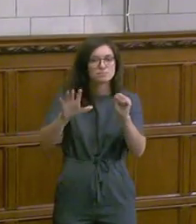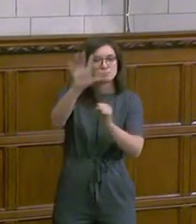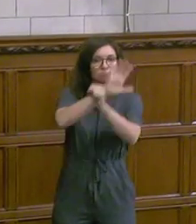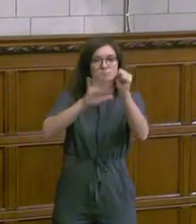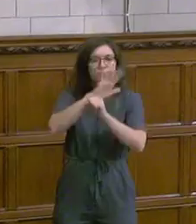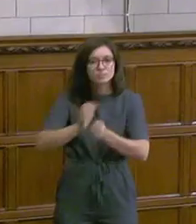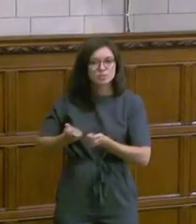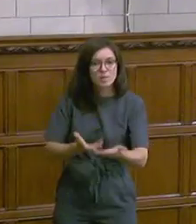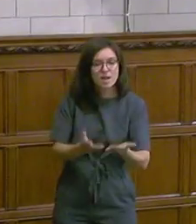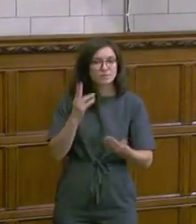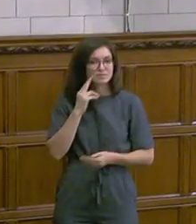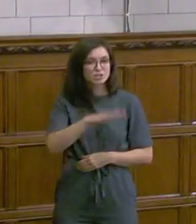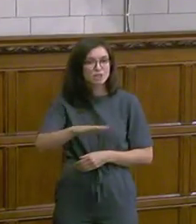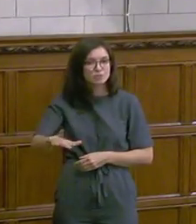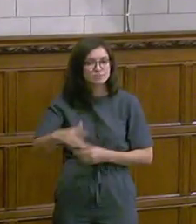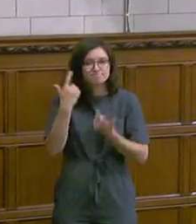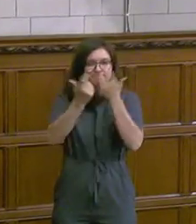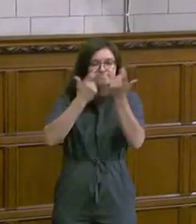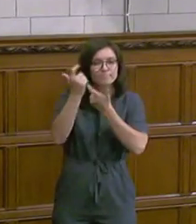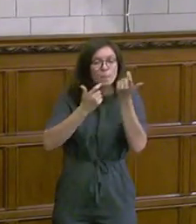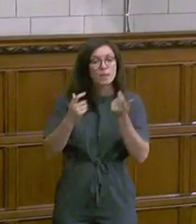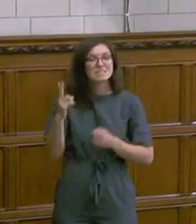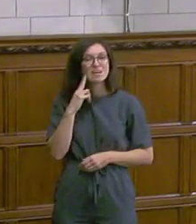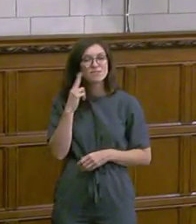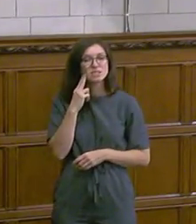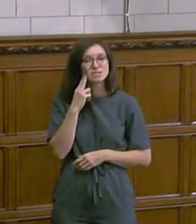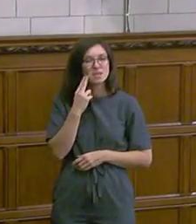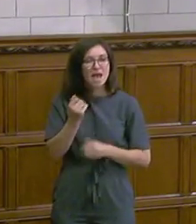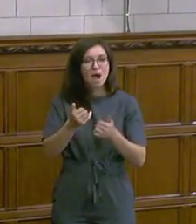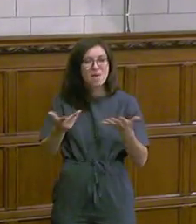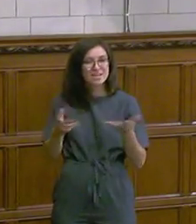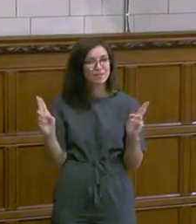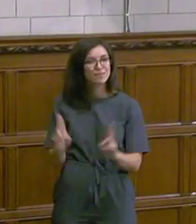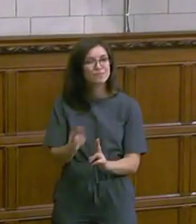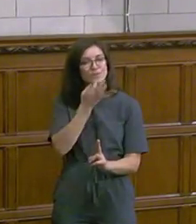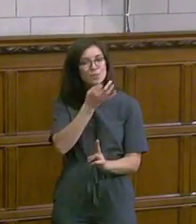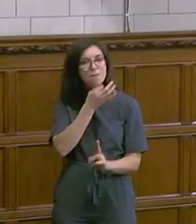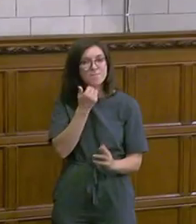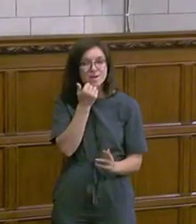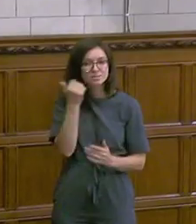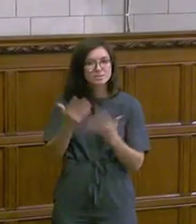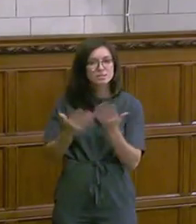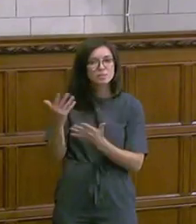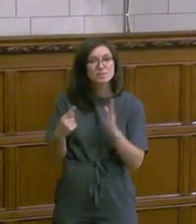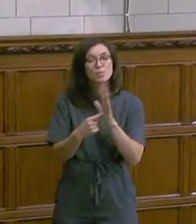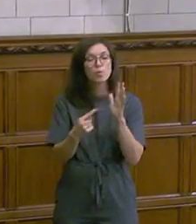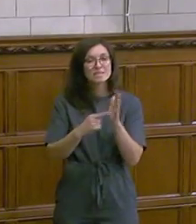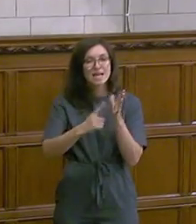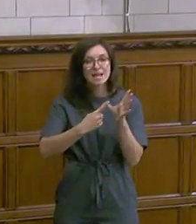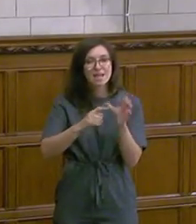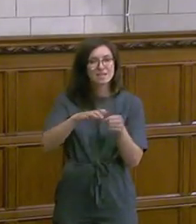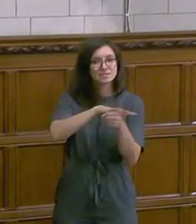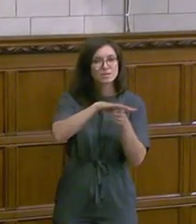children. Given that deafness is a low-incidence need, it's important that local authorities, particularly smaller authorities,